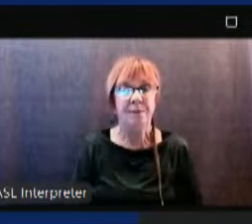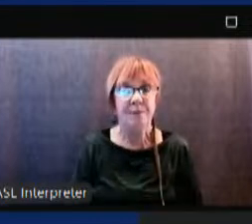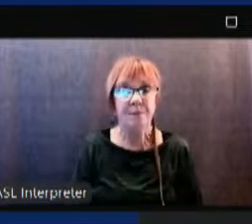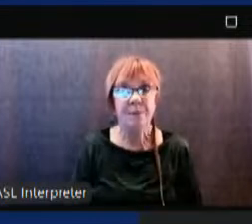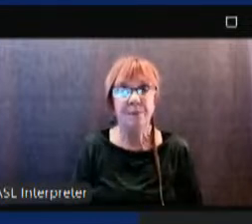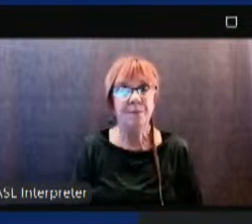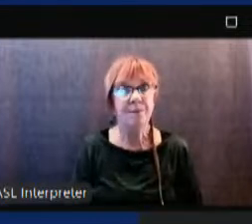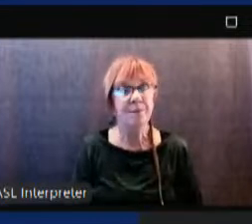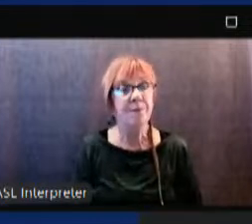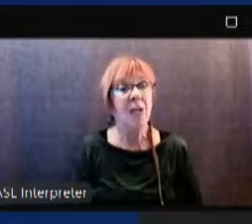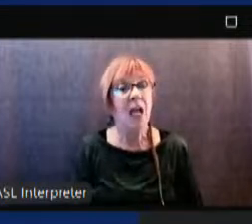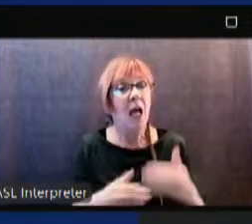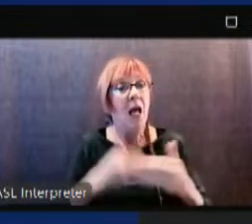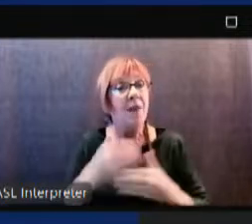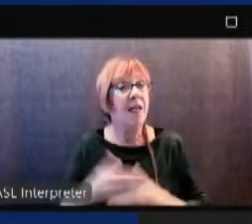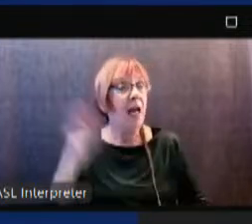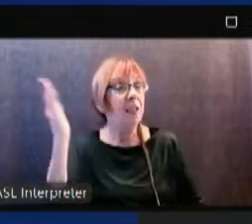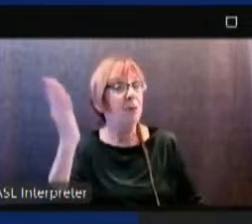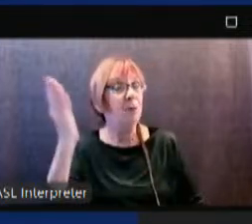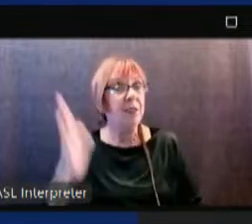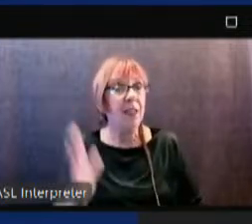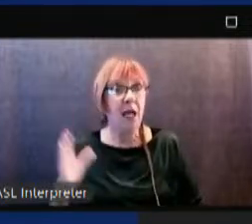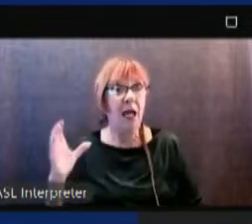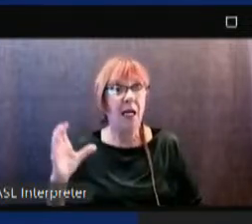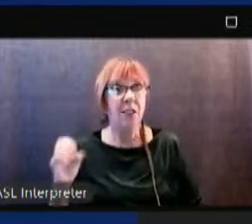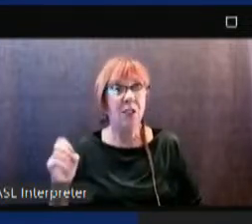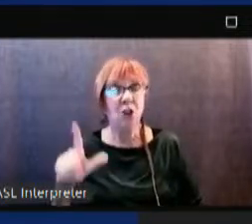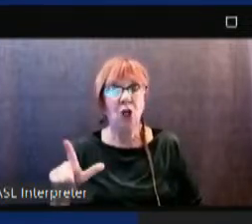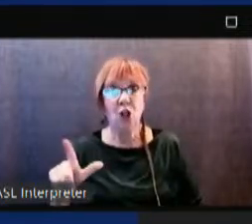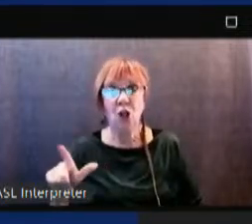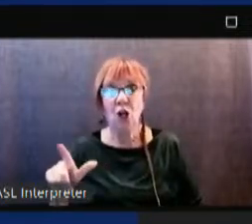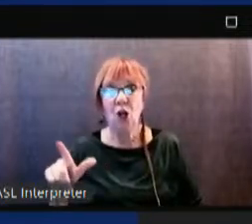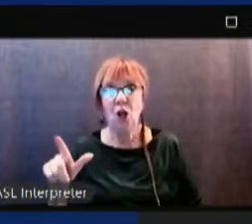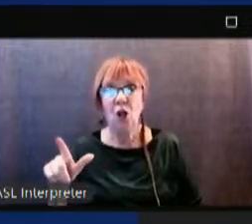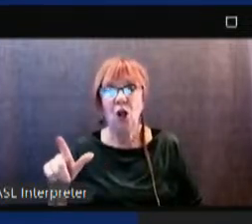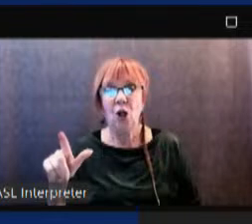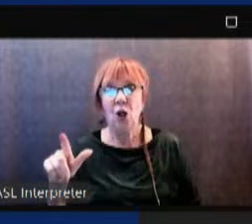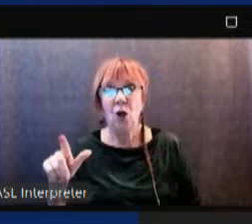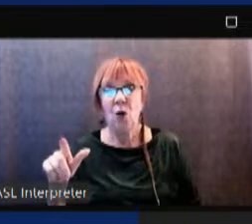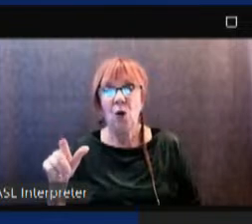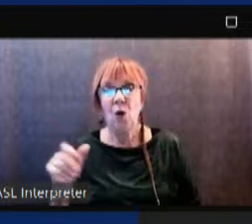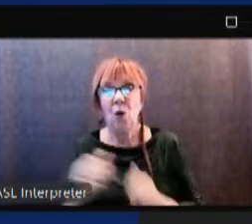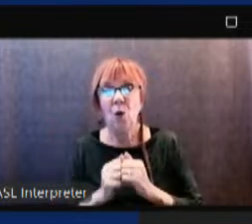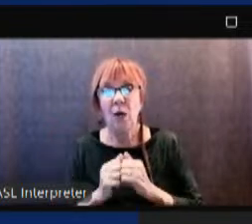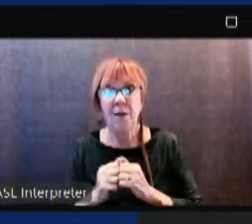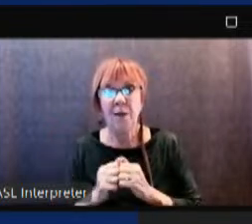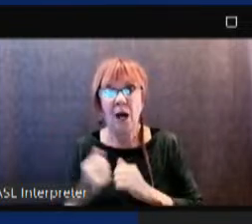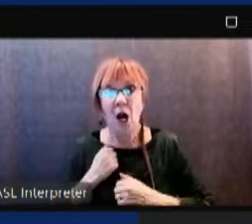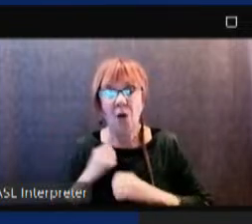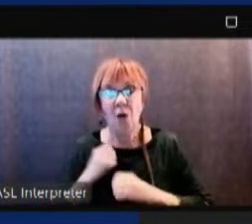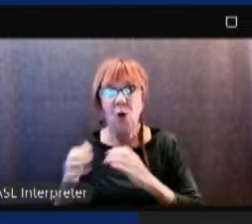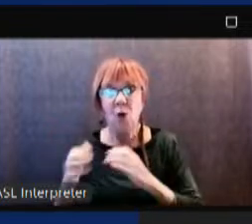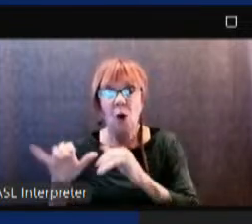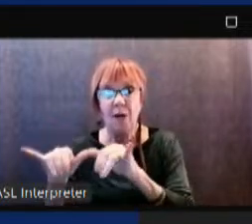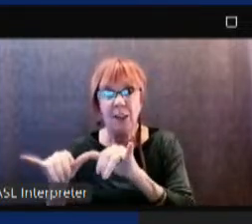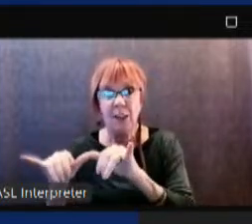Thank you, Helen. Our next presenter is Colonel Avichal with the U.S. Army Corps of Engineers for some updates on Phase 2.